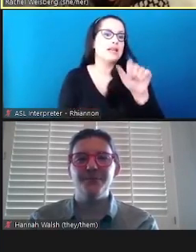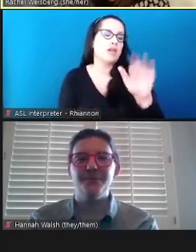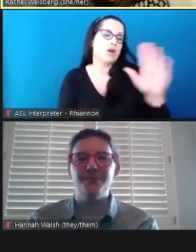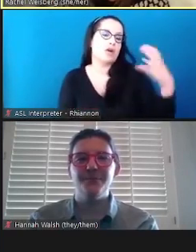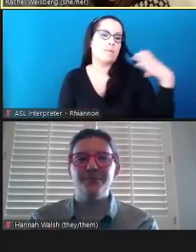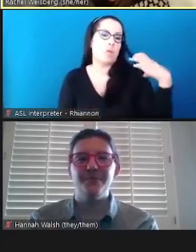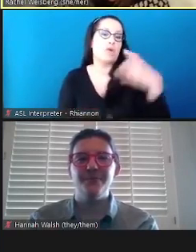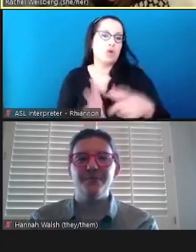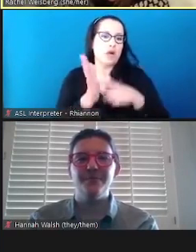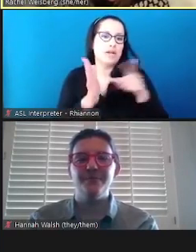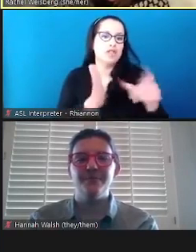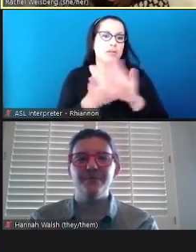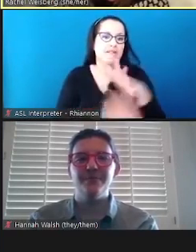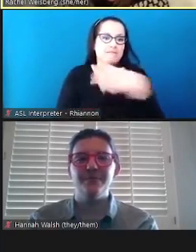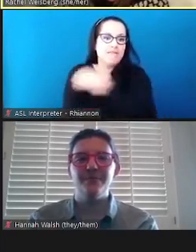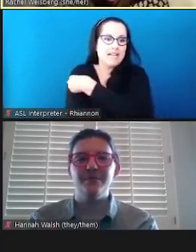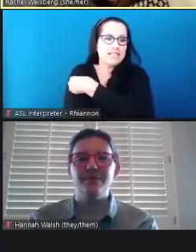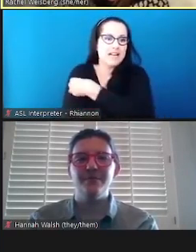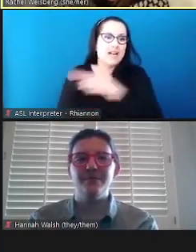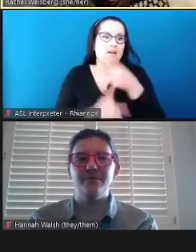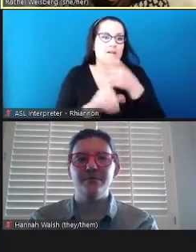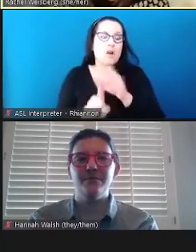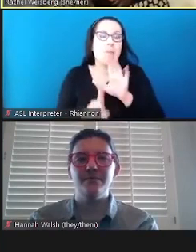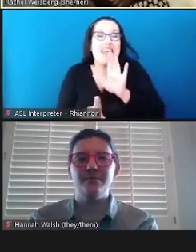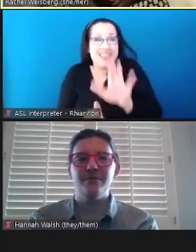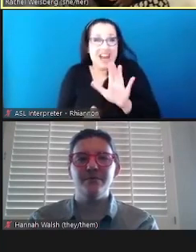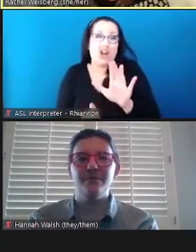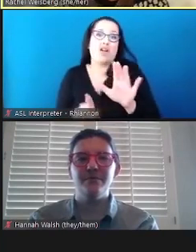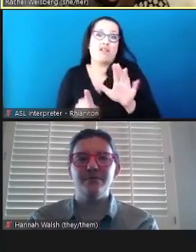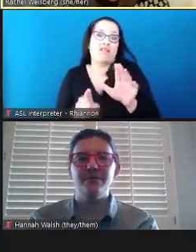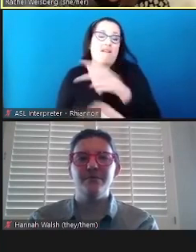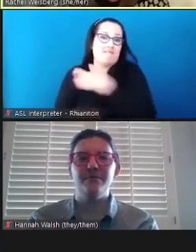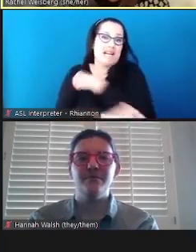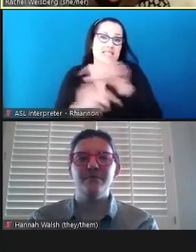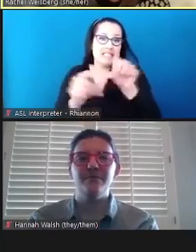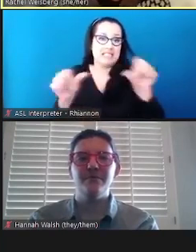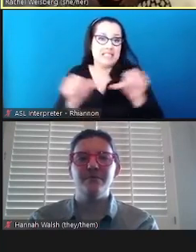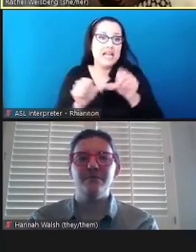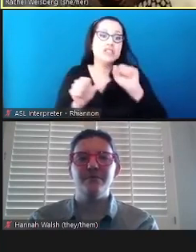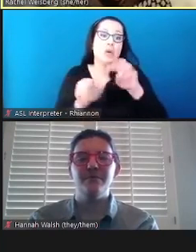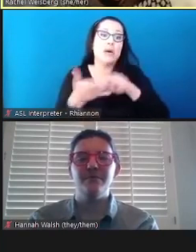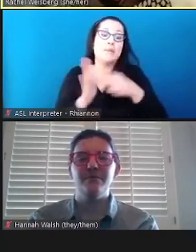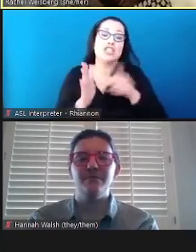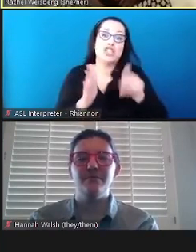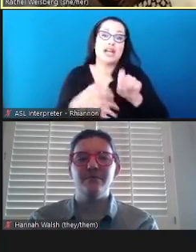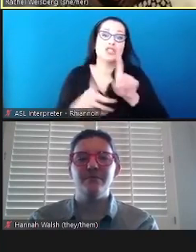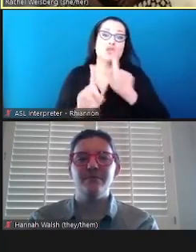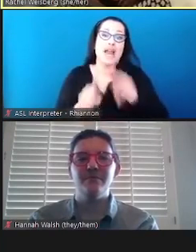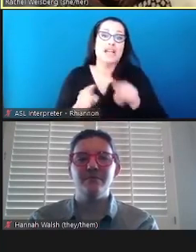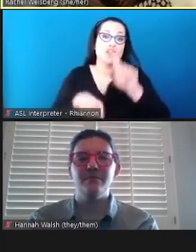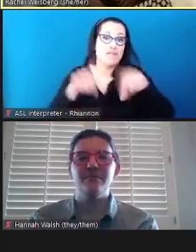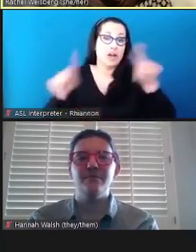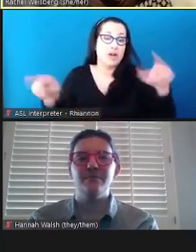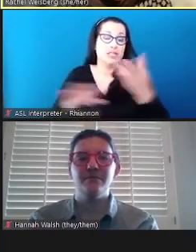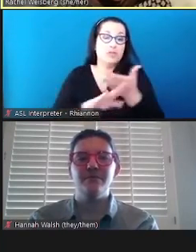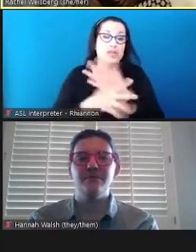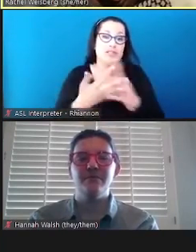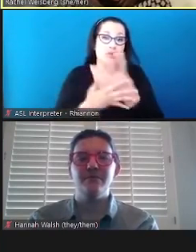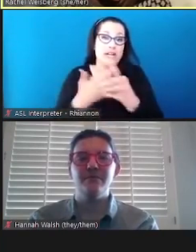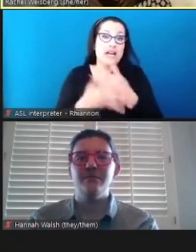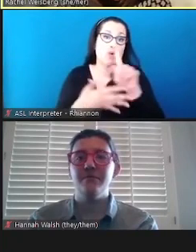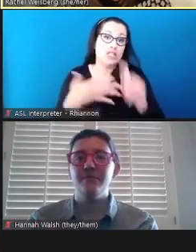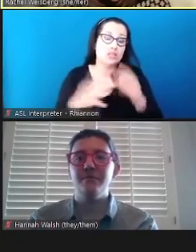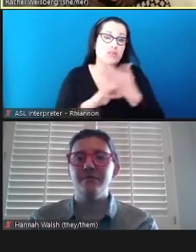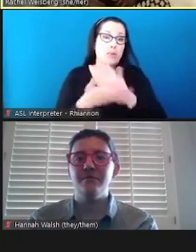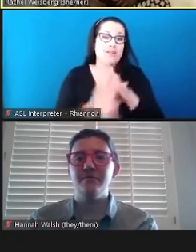be vaccinated by their own vaccine site. So she has to answer various pre-screening questions before getting vaccinated. True